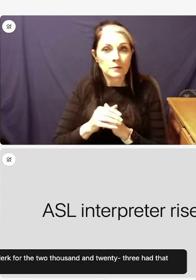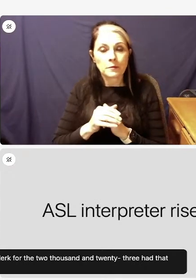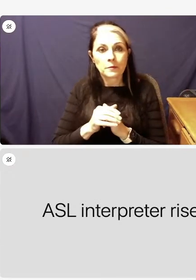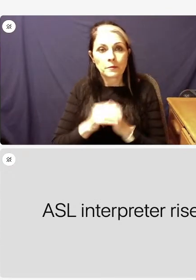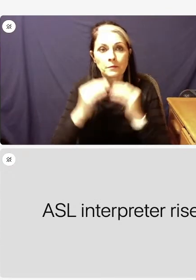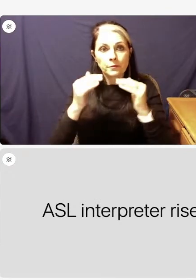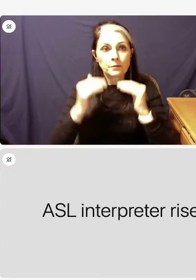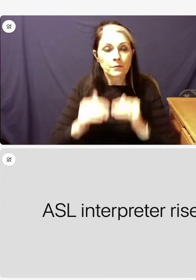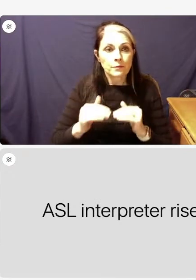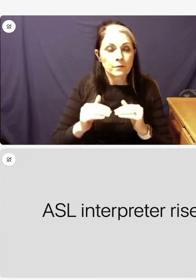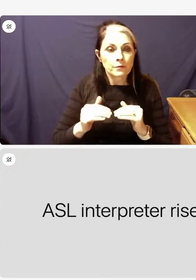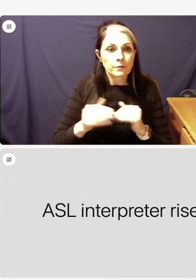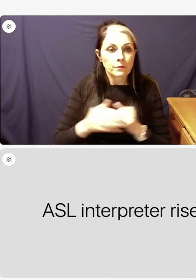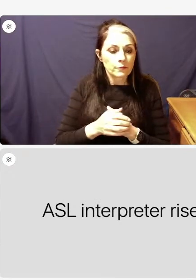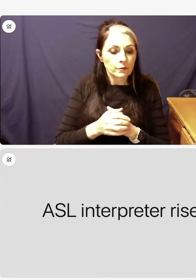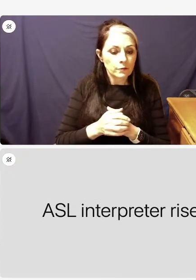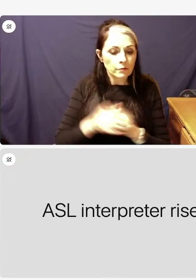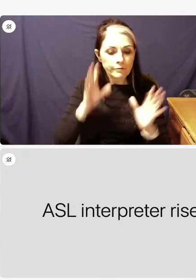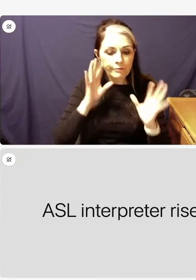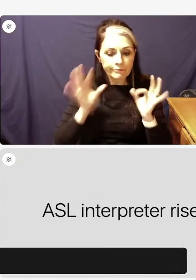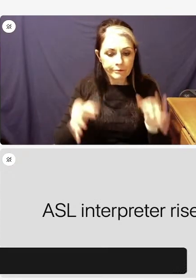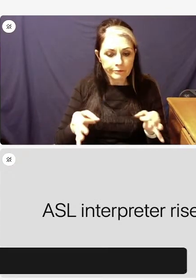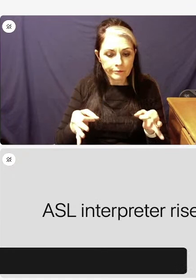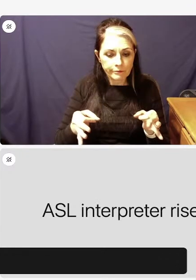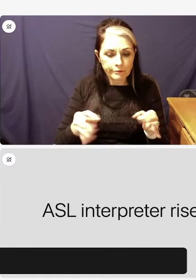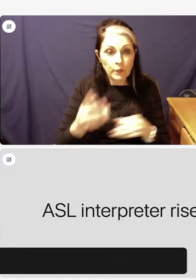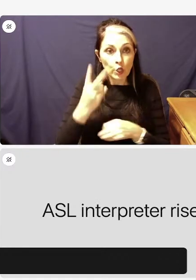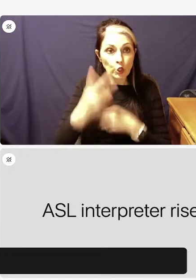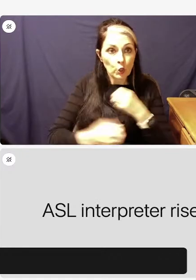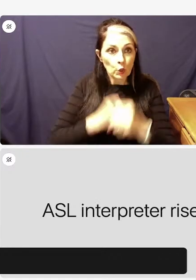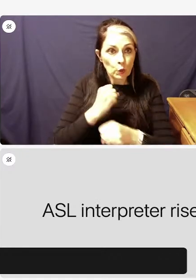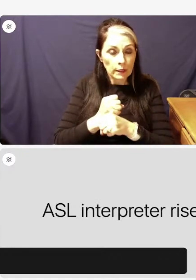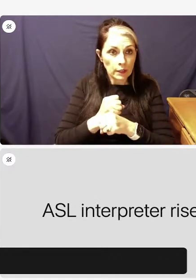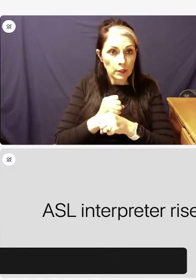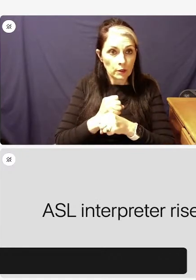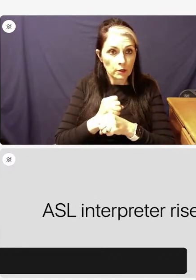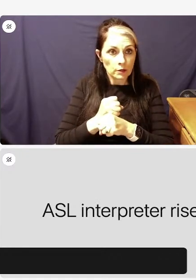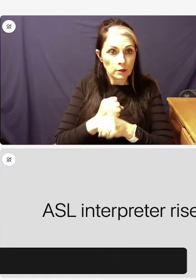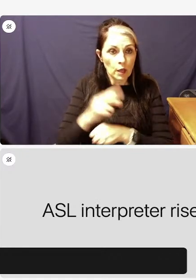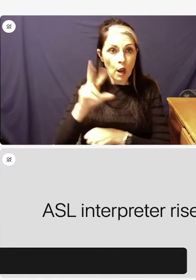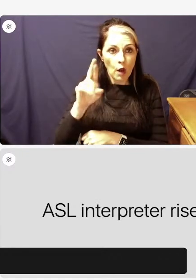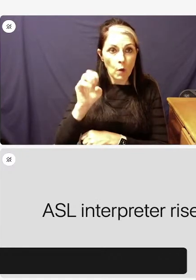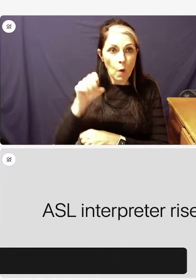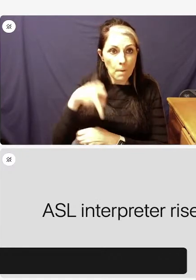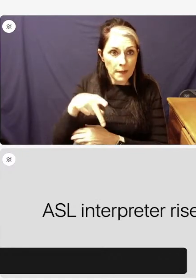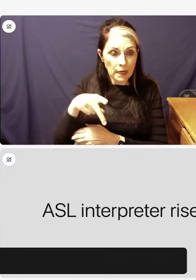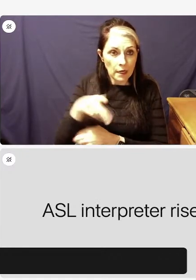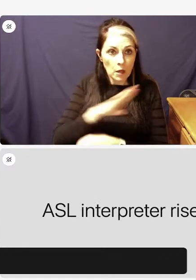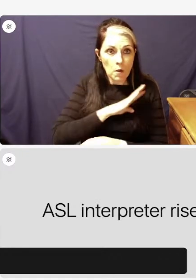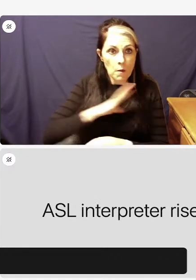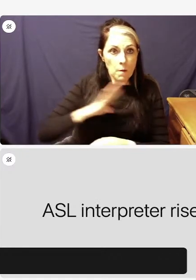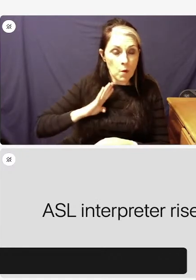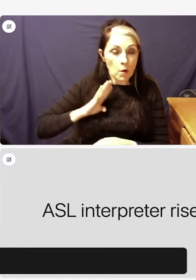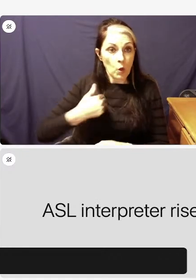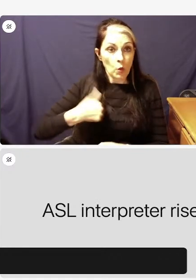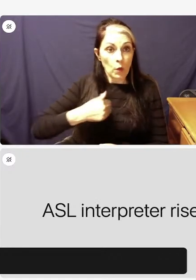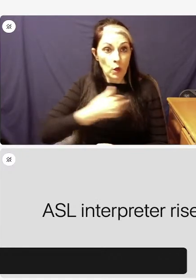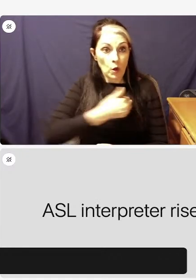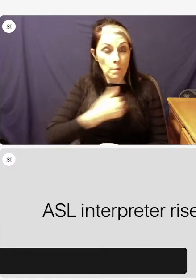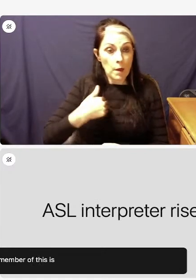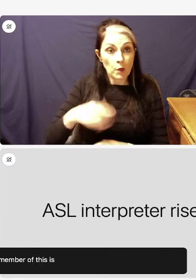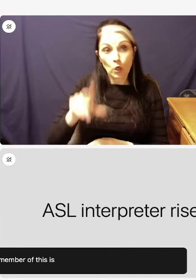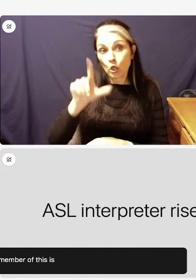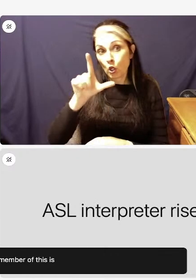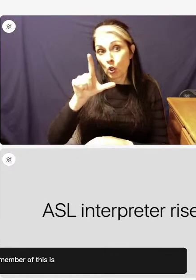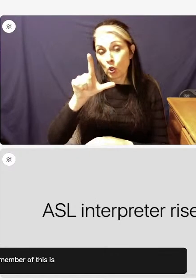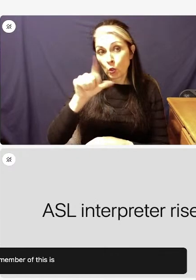the next office for appointment is a two-year term to the rop board which we are a member of this is for